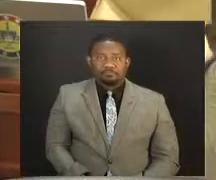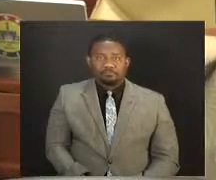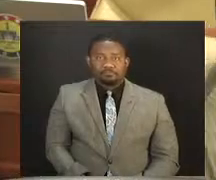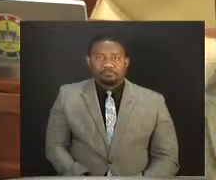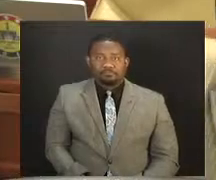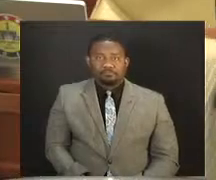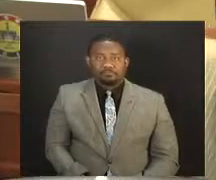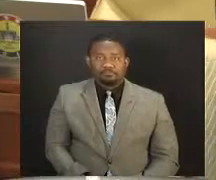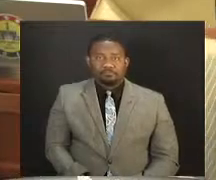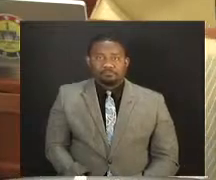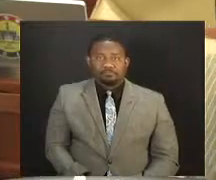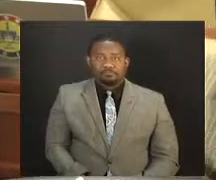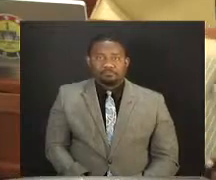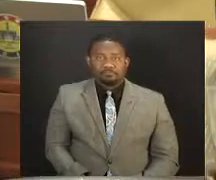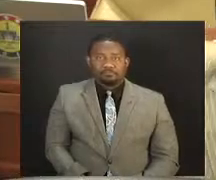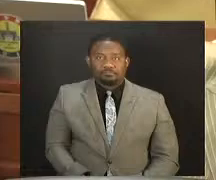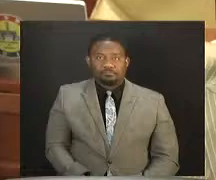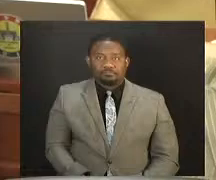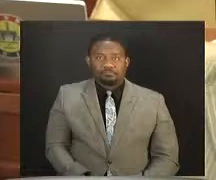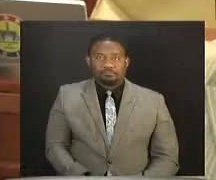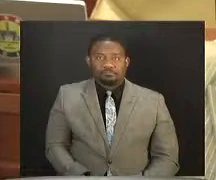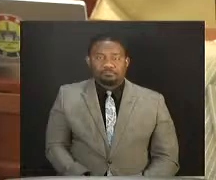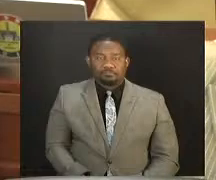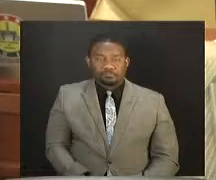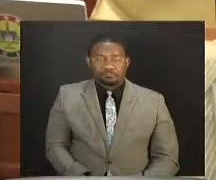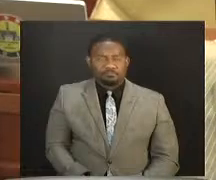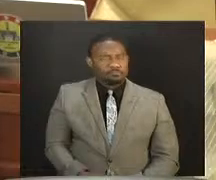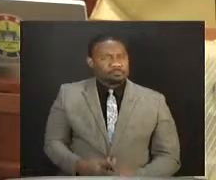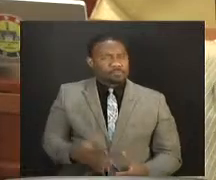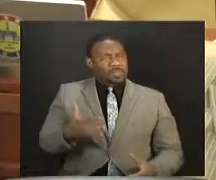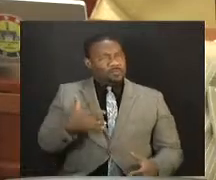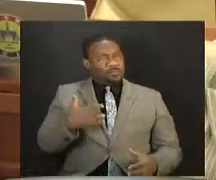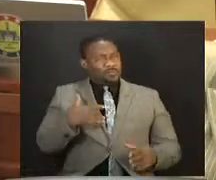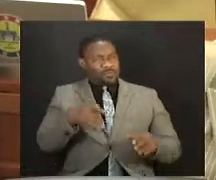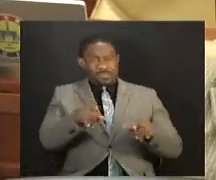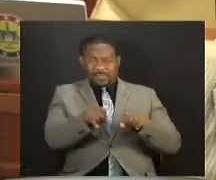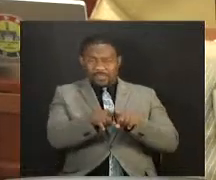Is it also one of those projects like the National Cathedral where the figure was